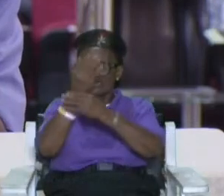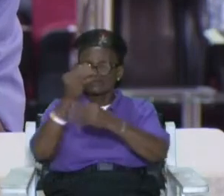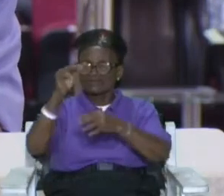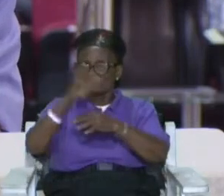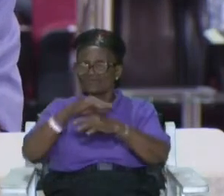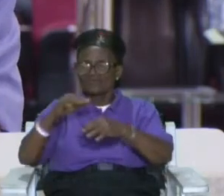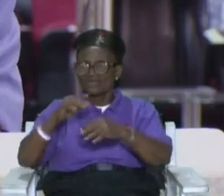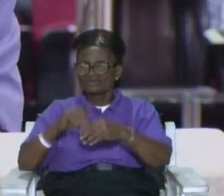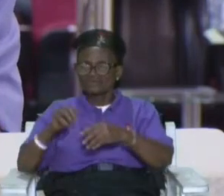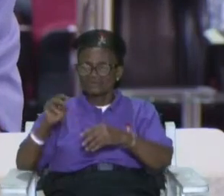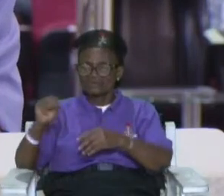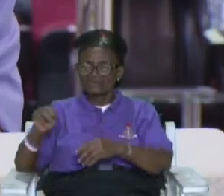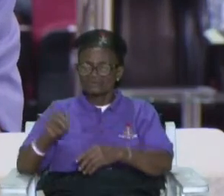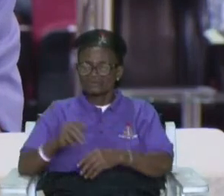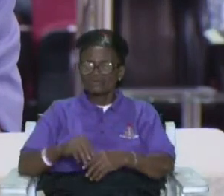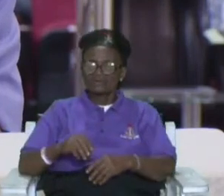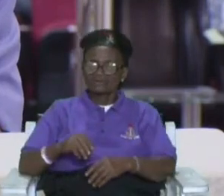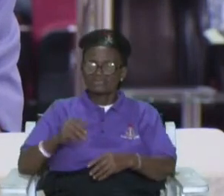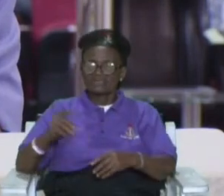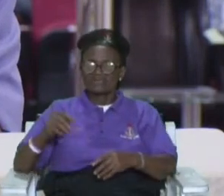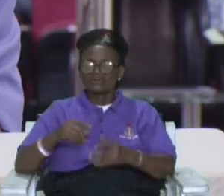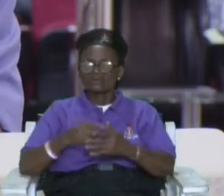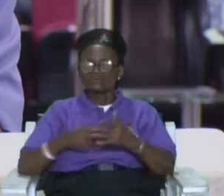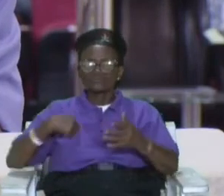of office.